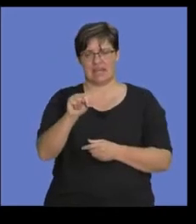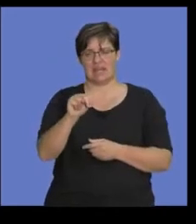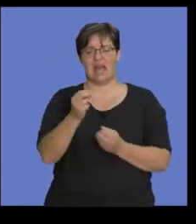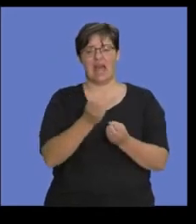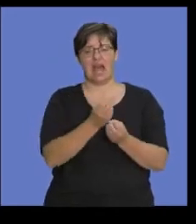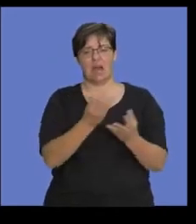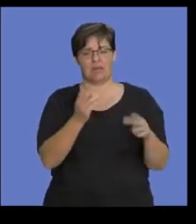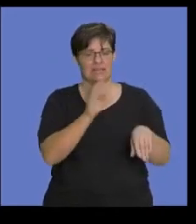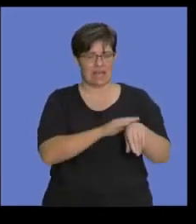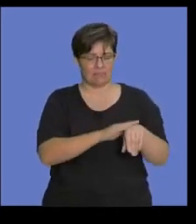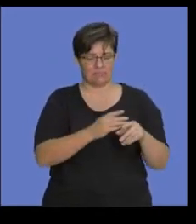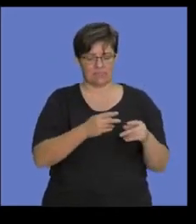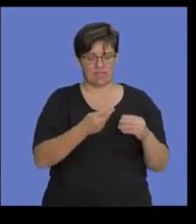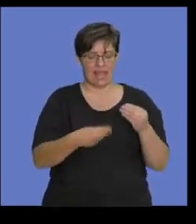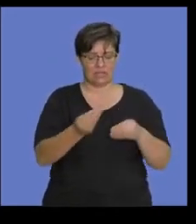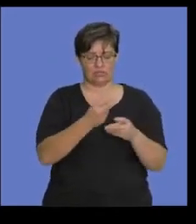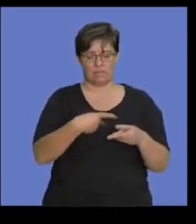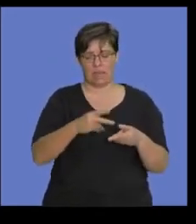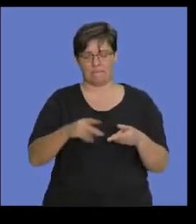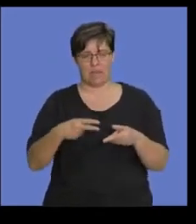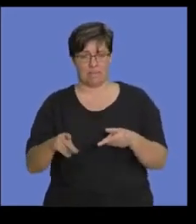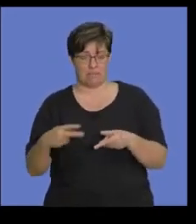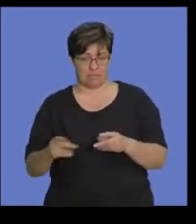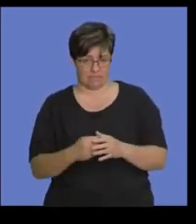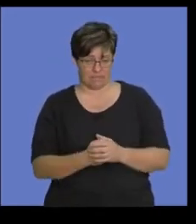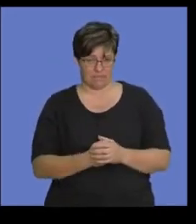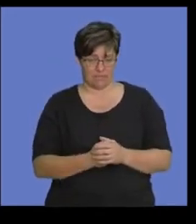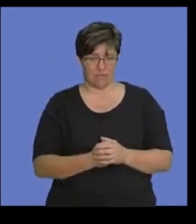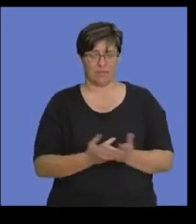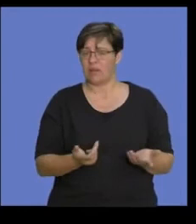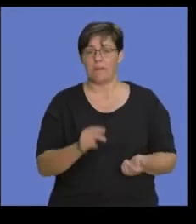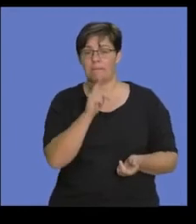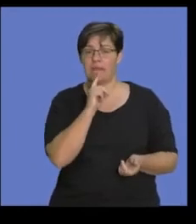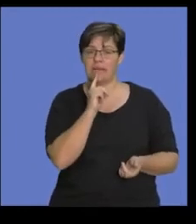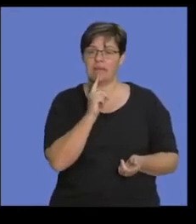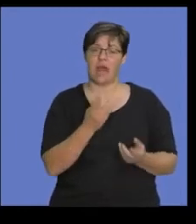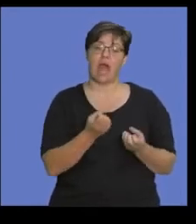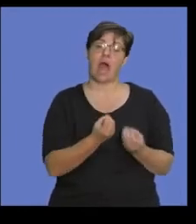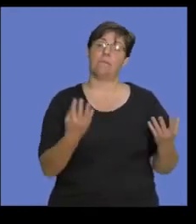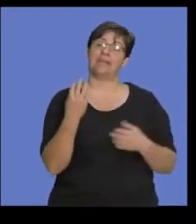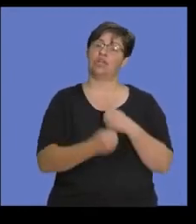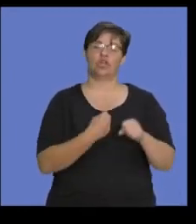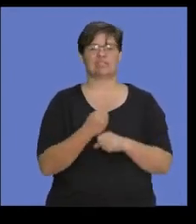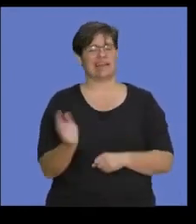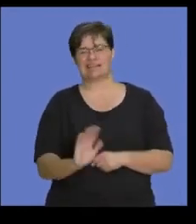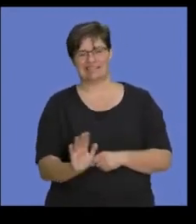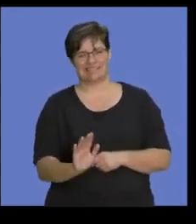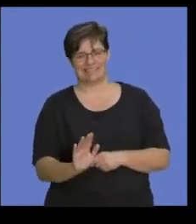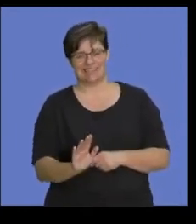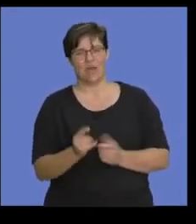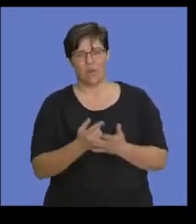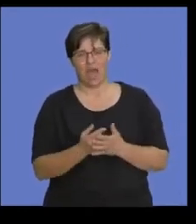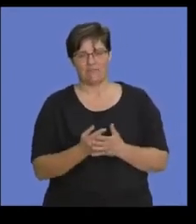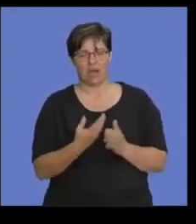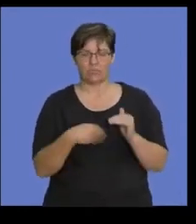will be number of times interest is earned. Please remember, not necessarily the number of years,